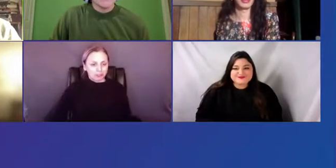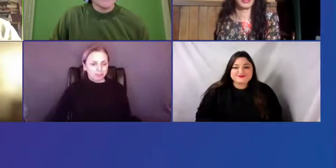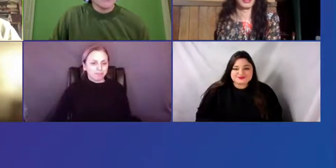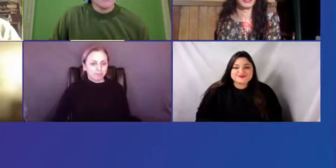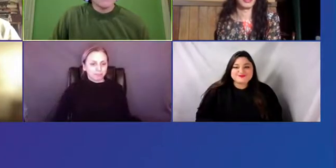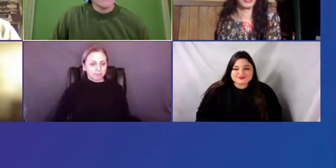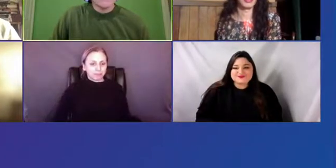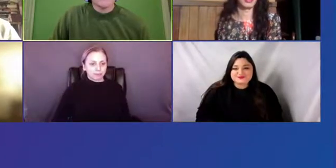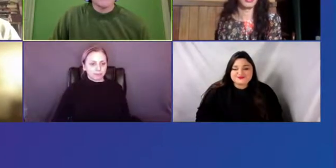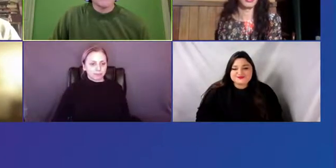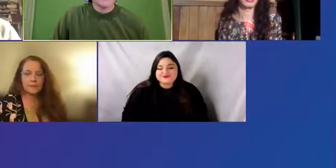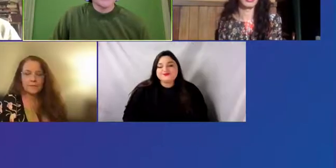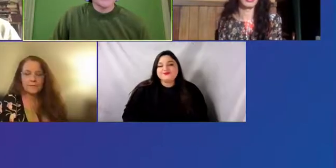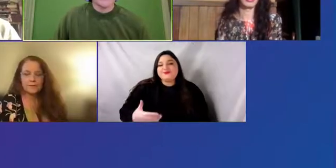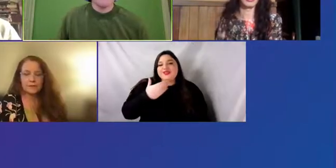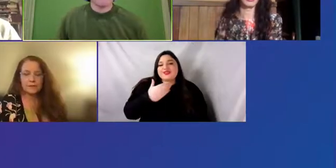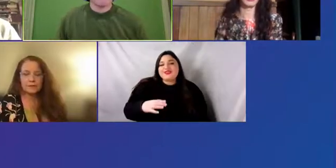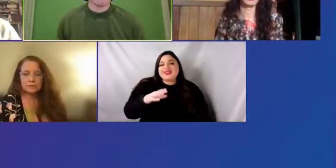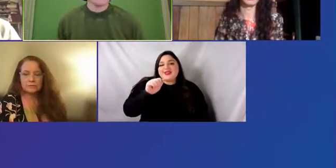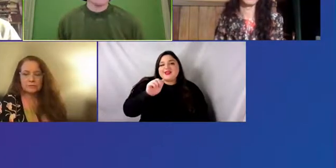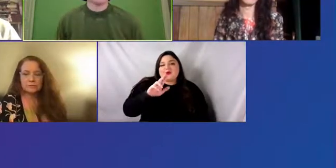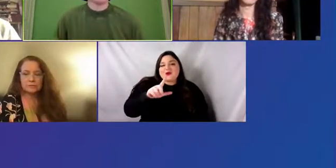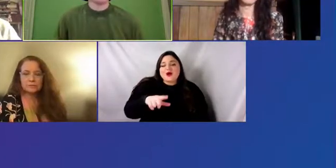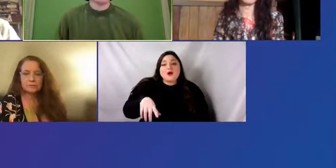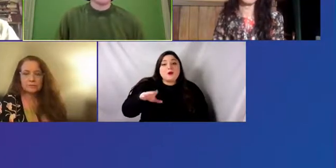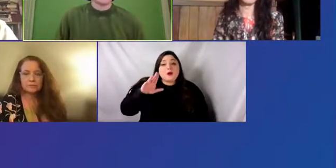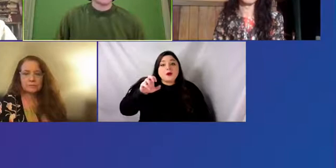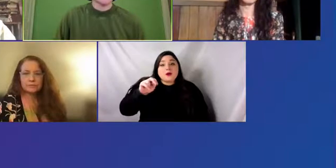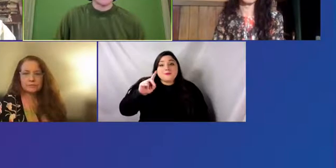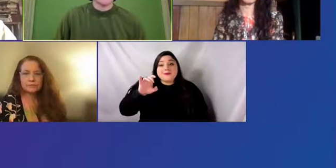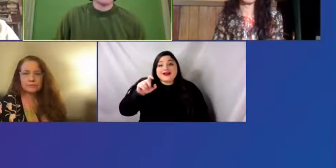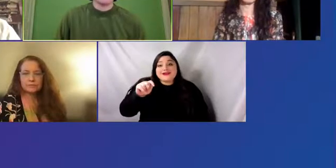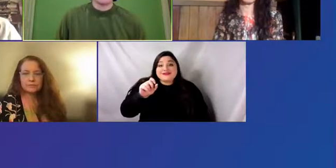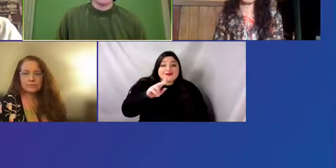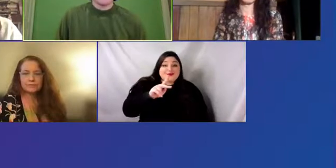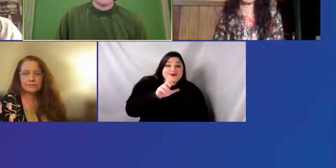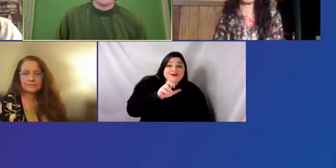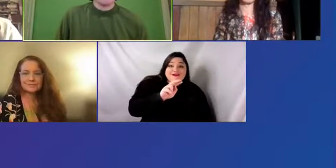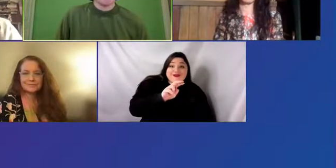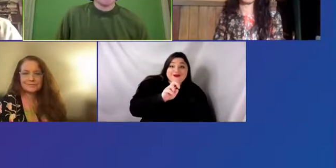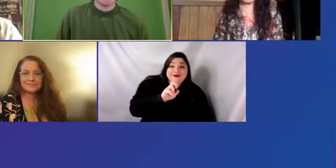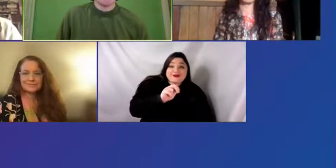Thank you, Carl. Benedict or Karen? Anything to add?